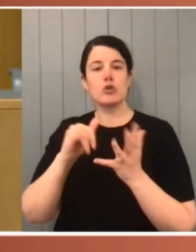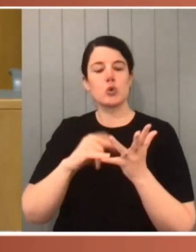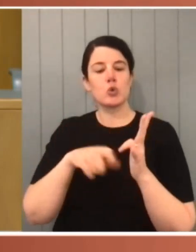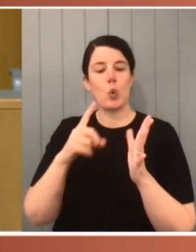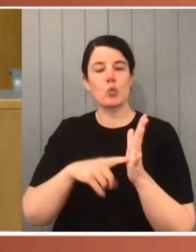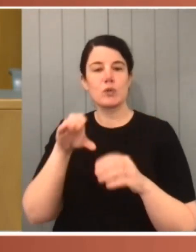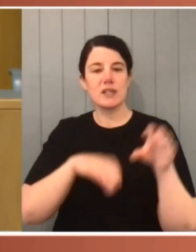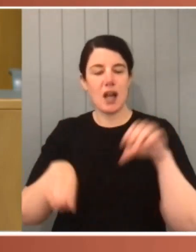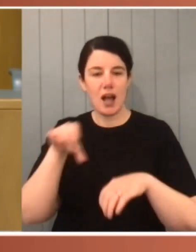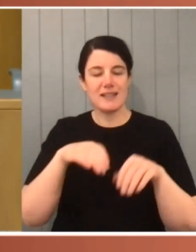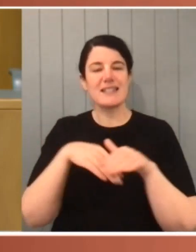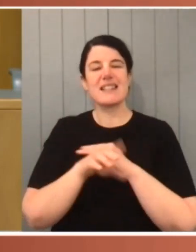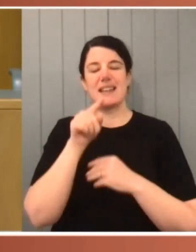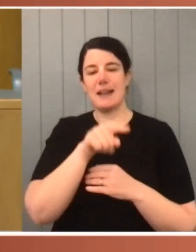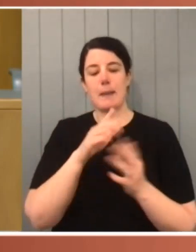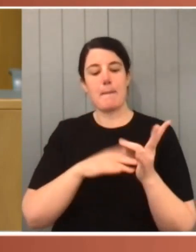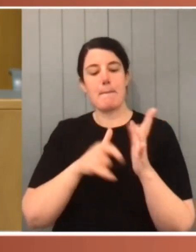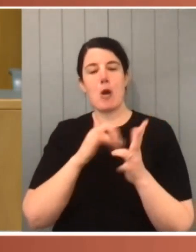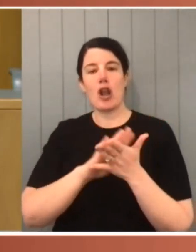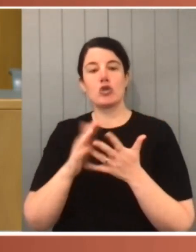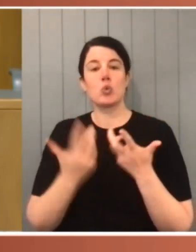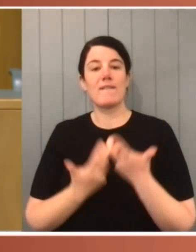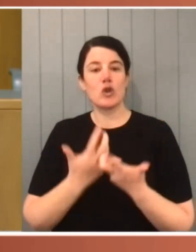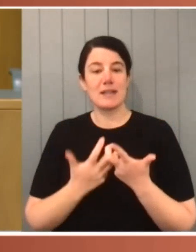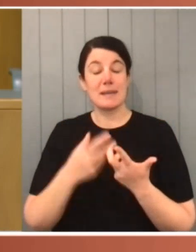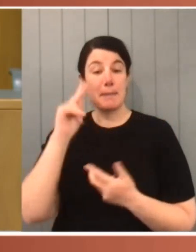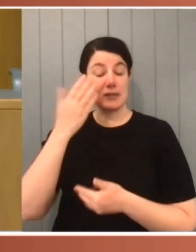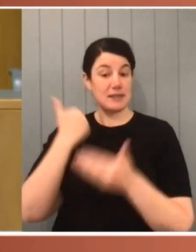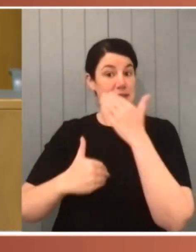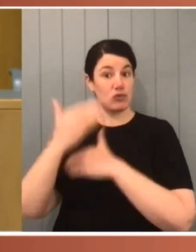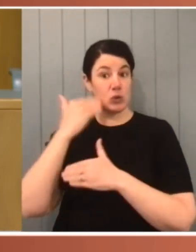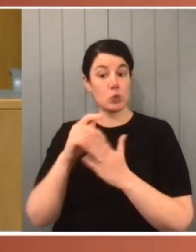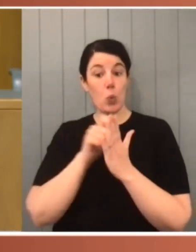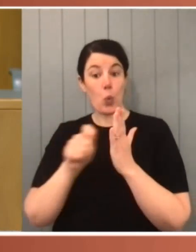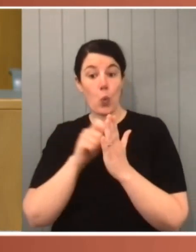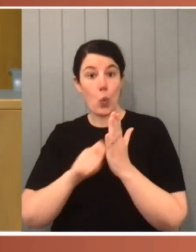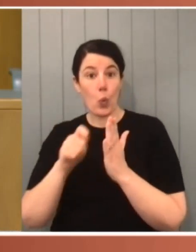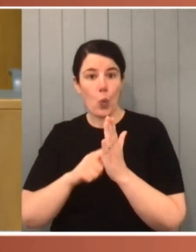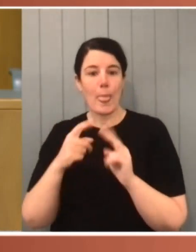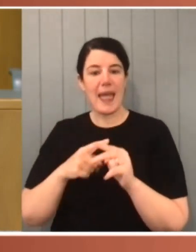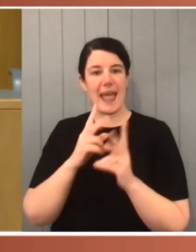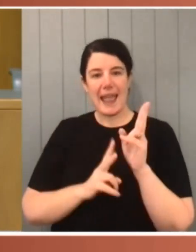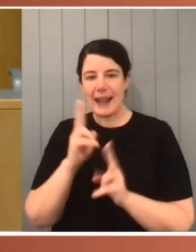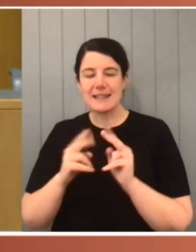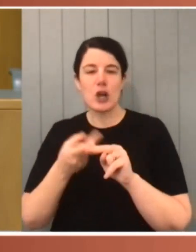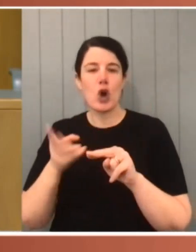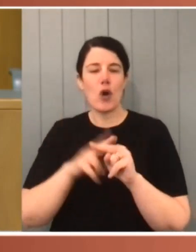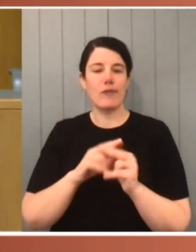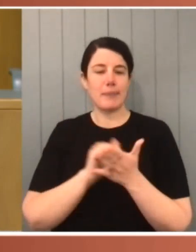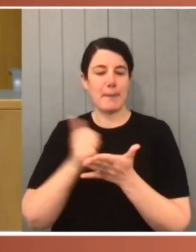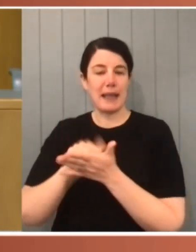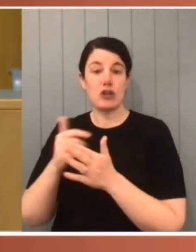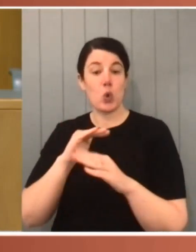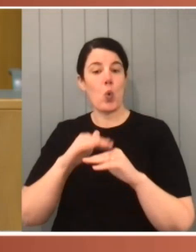Monash University. A political historian, he's the author and editor of numerous award-winning publications on Australian